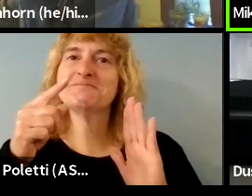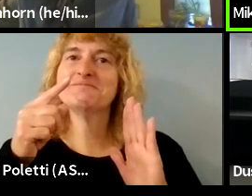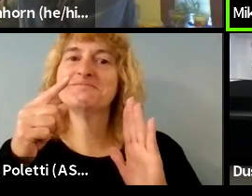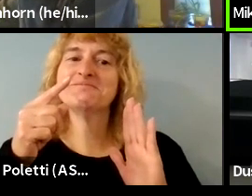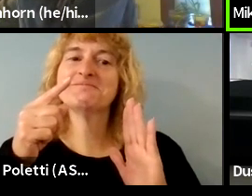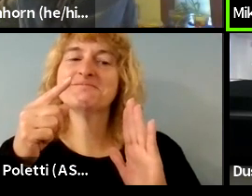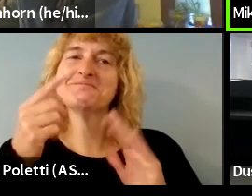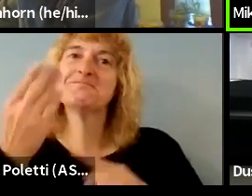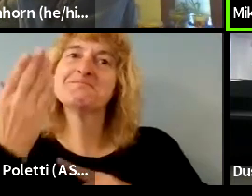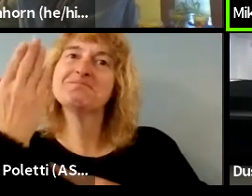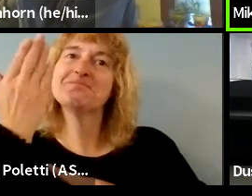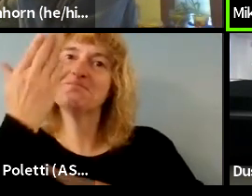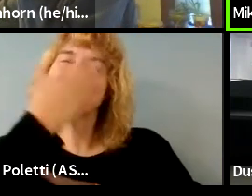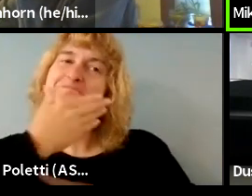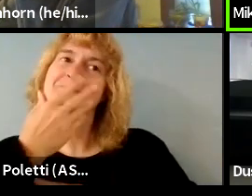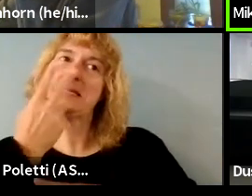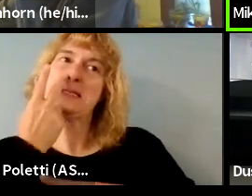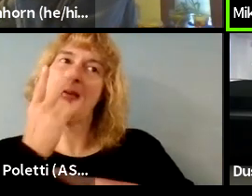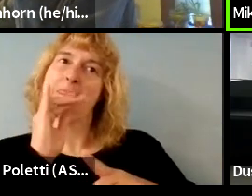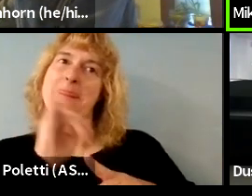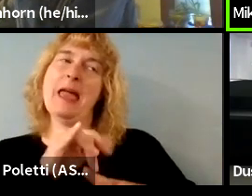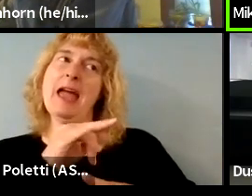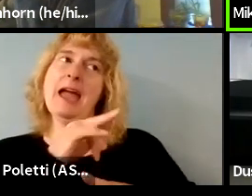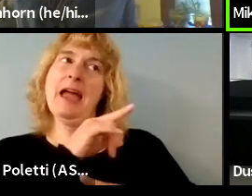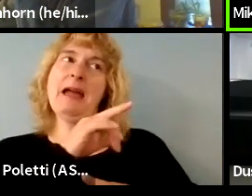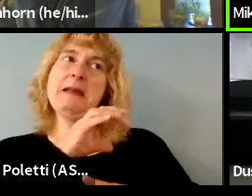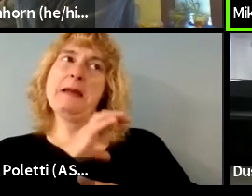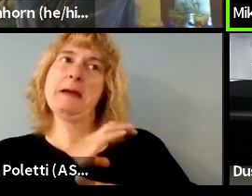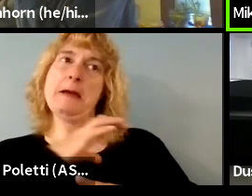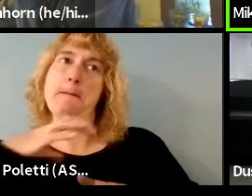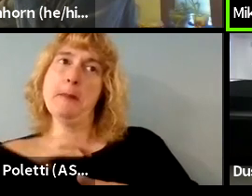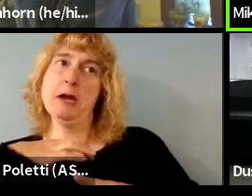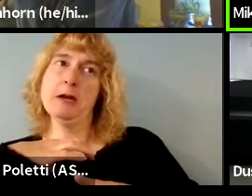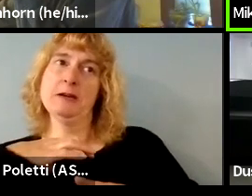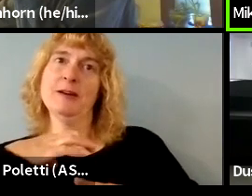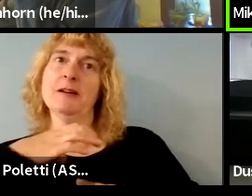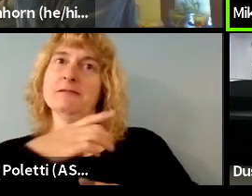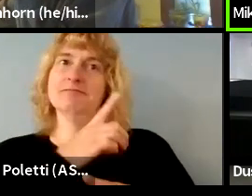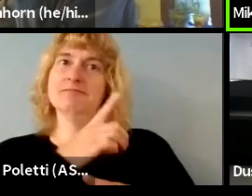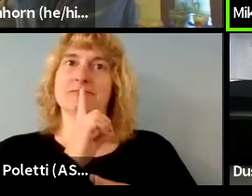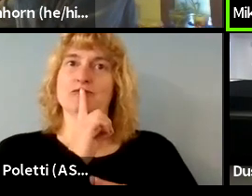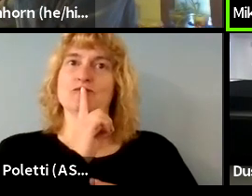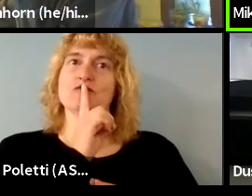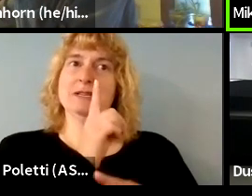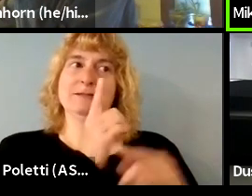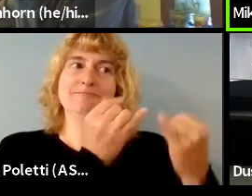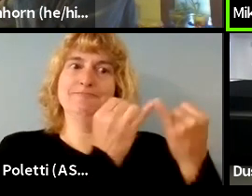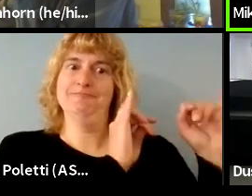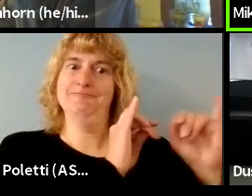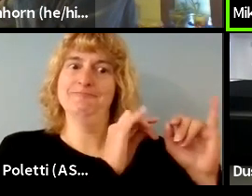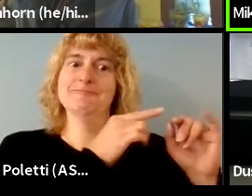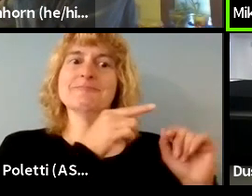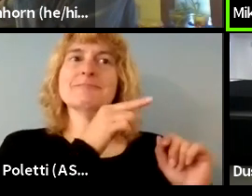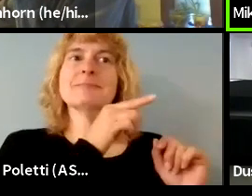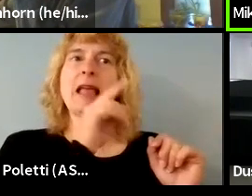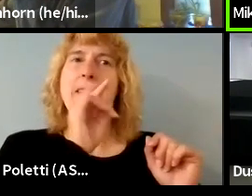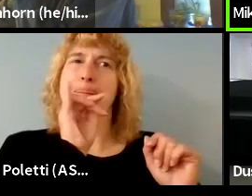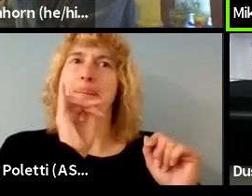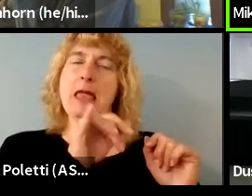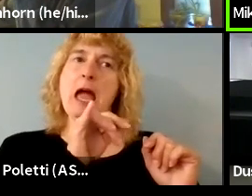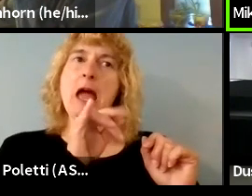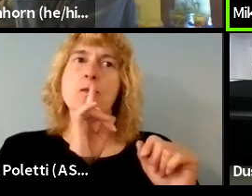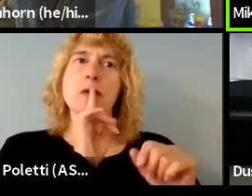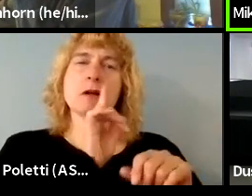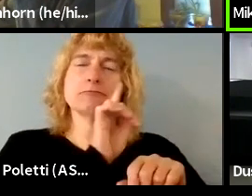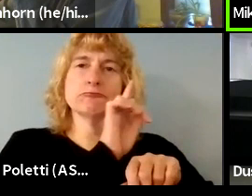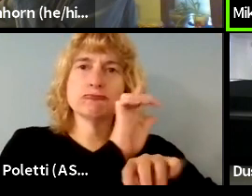independence of this commission, and as important as that is, it's truly an organizing principle around the grassroots movement that led